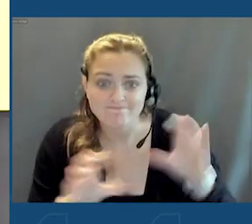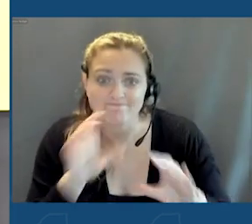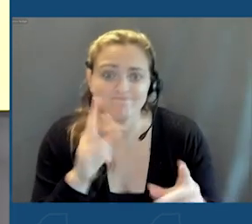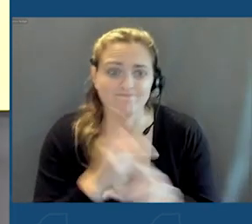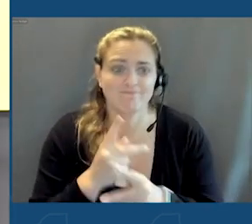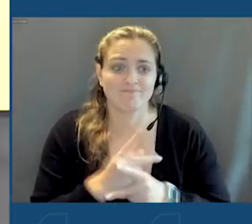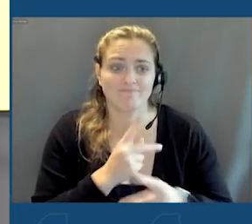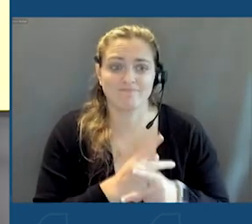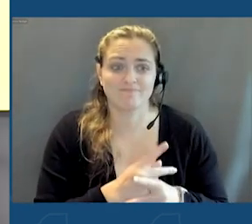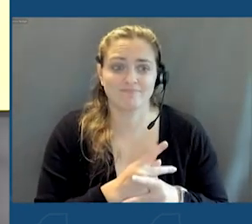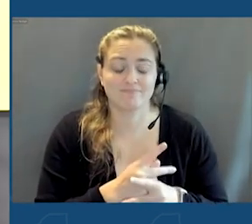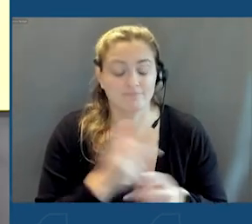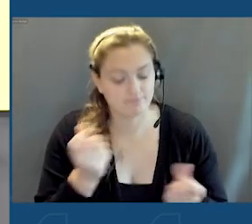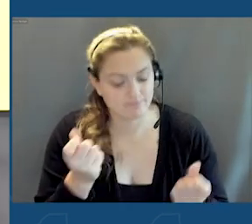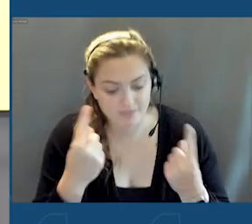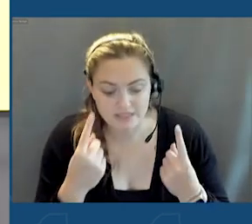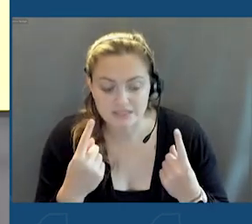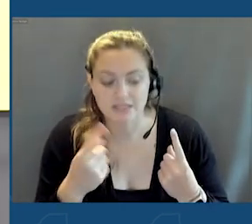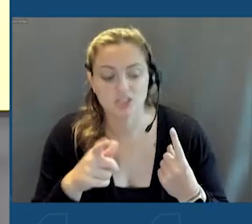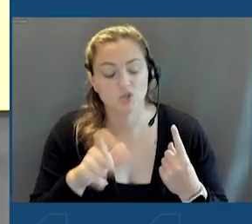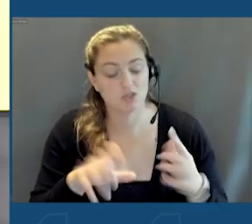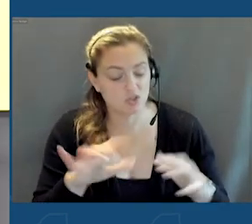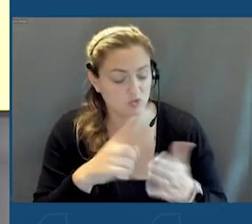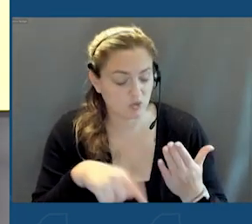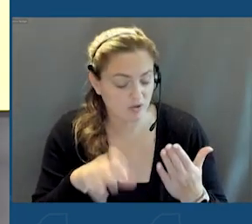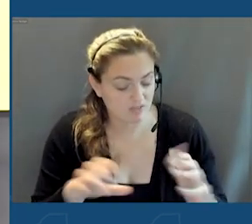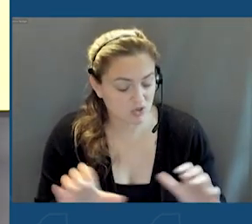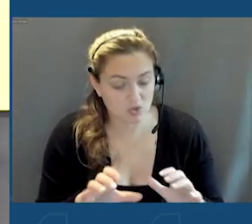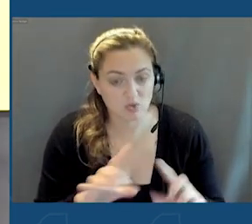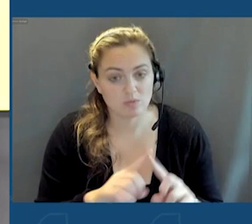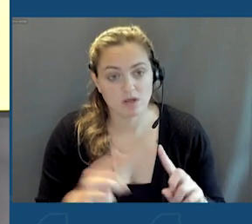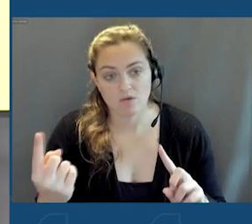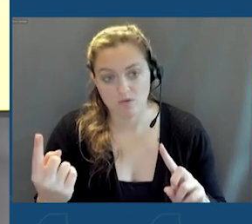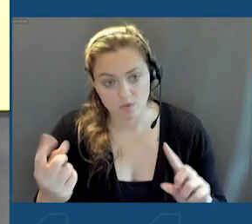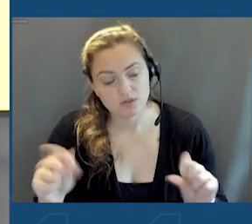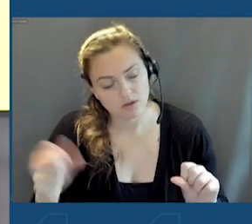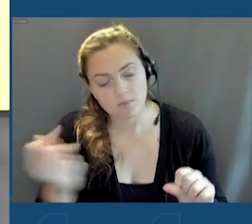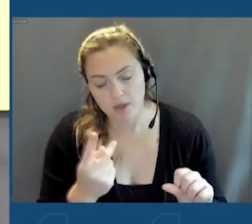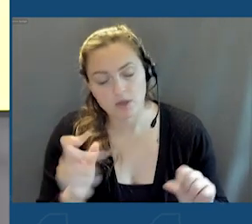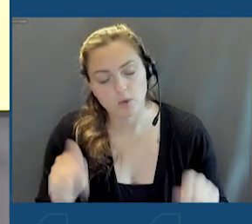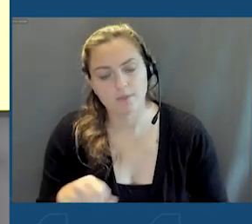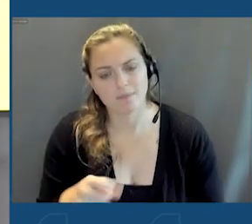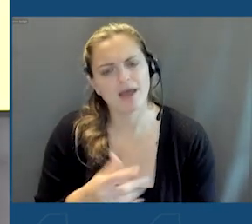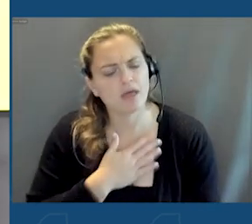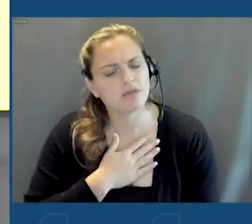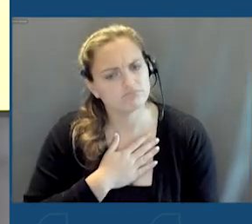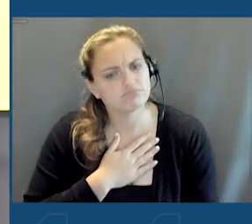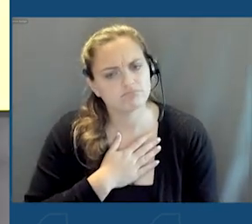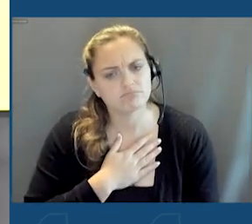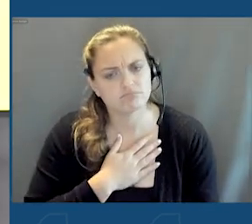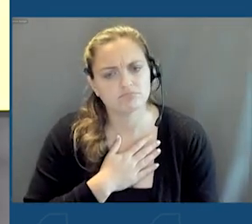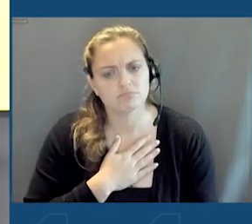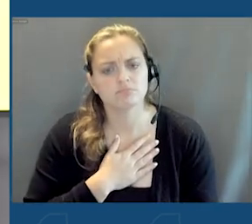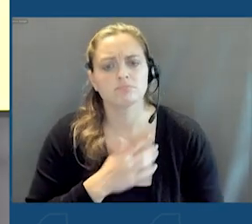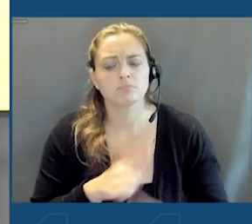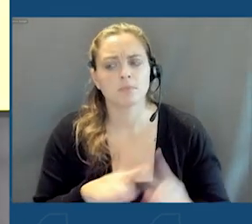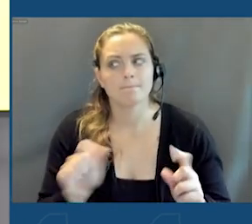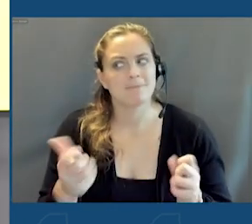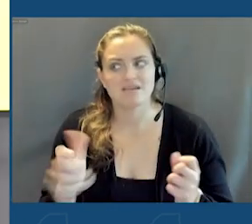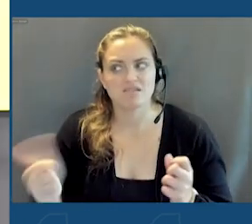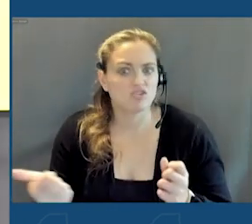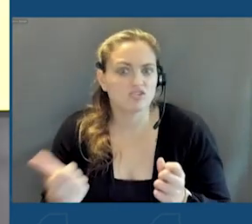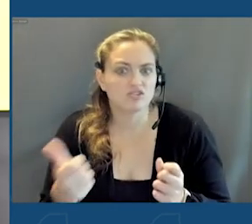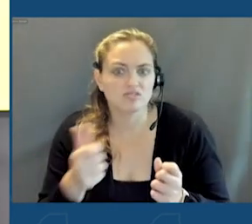says, I understand. You need to do what you have to do, but you'll always be able to come back. And that meant a lot to me. But so many others don't even have